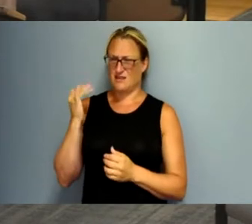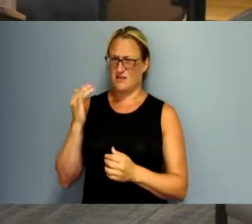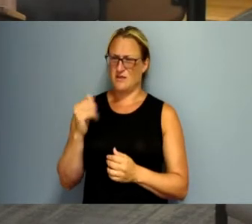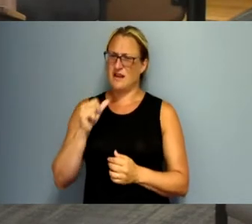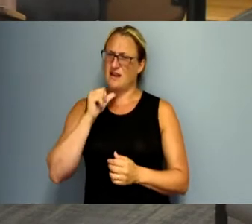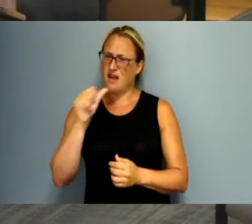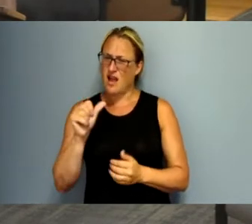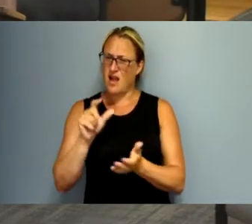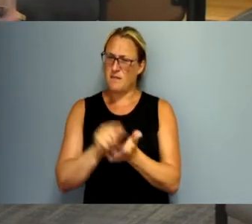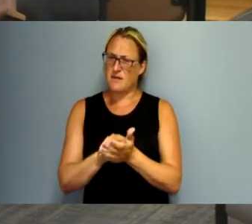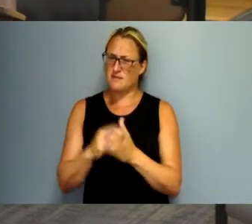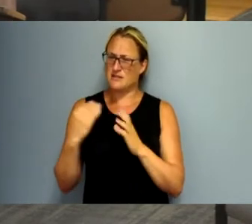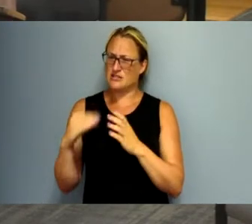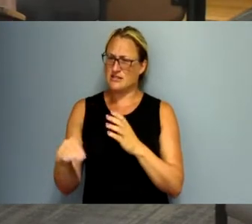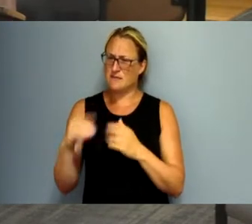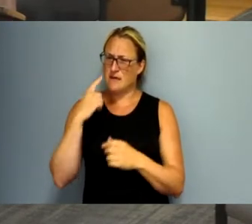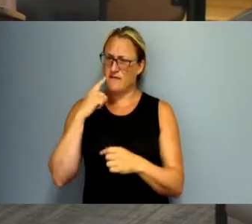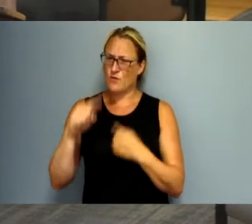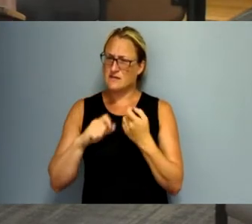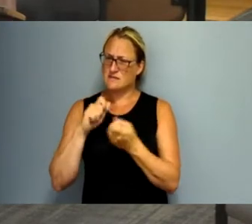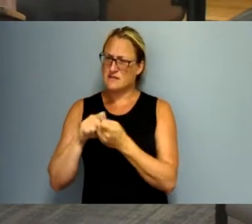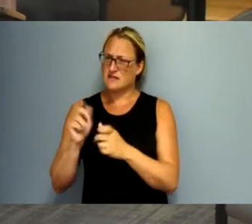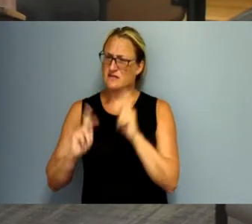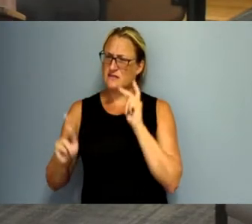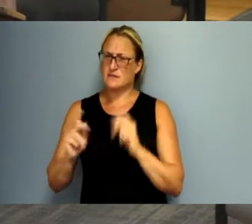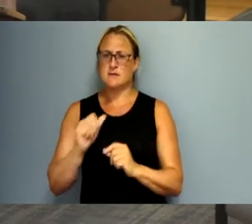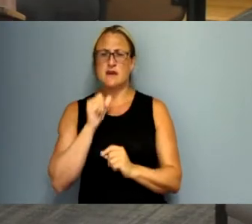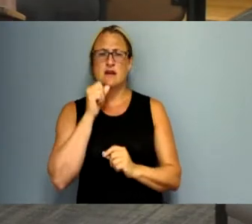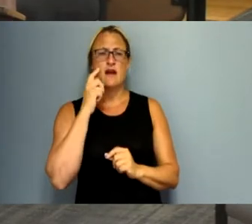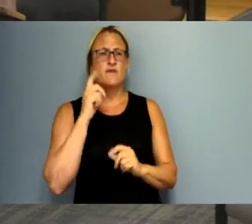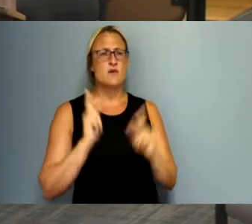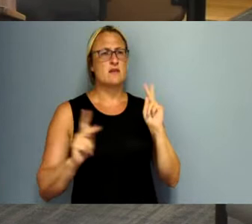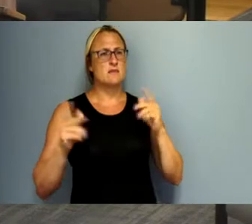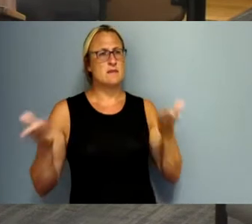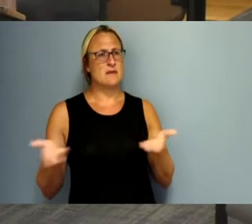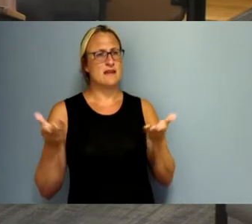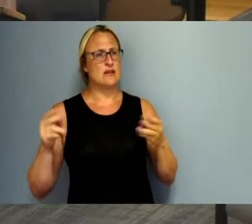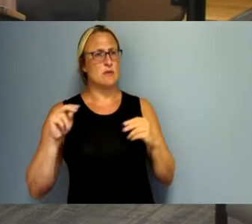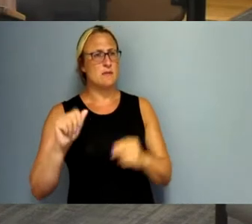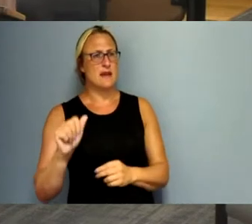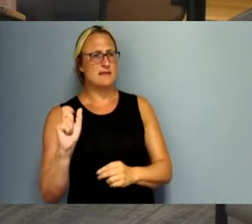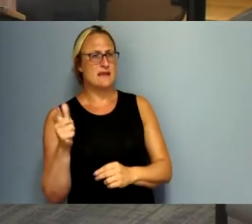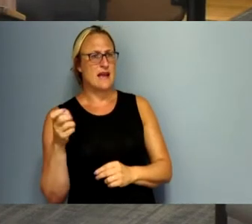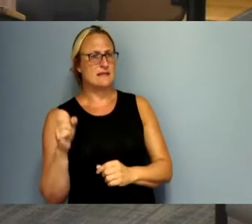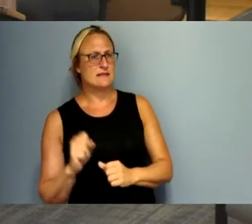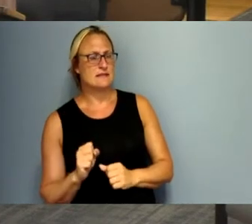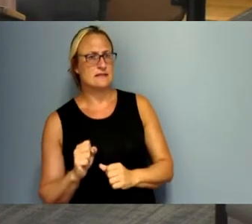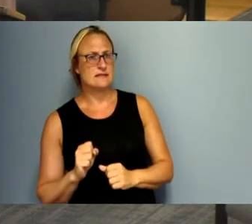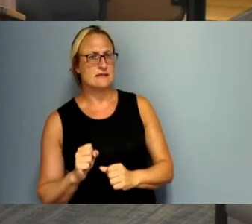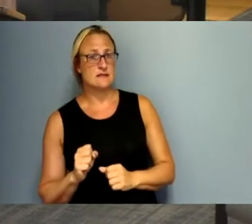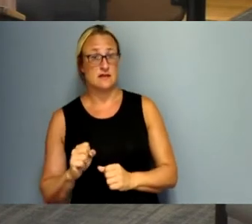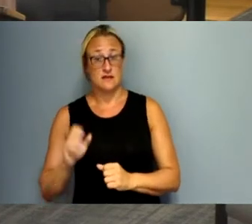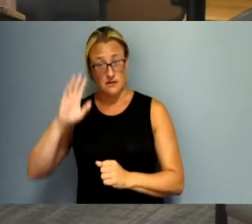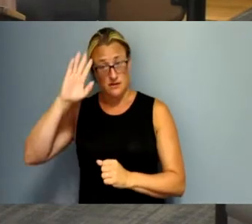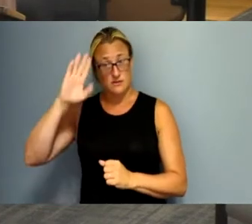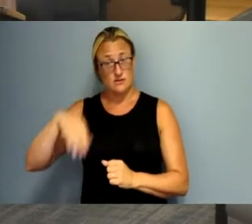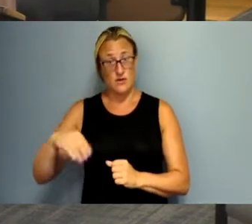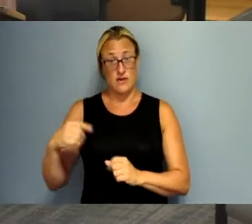address for certain people and not for the taxpayers? And in 1 month, that